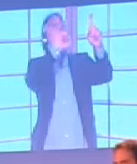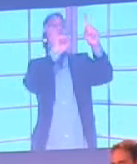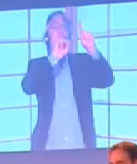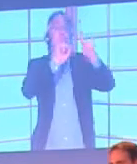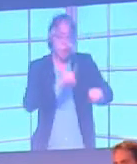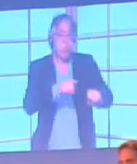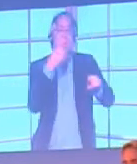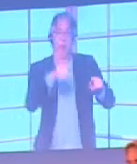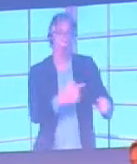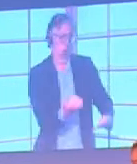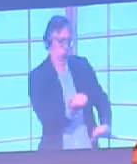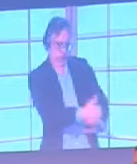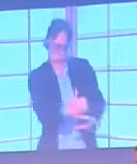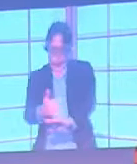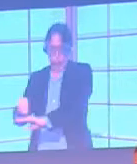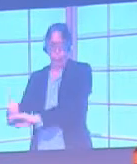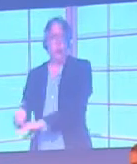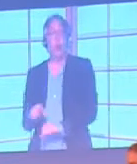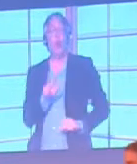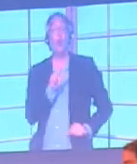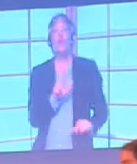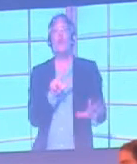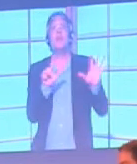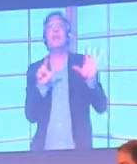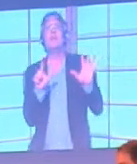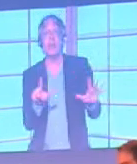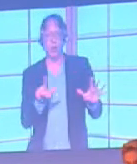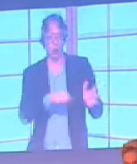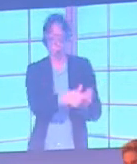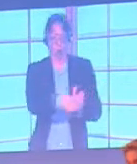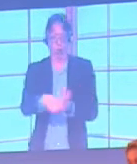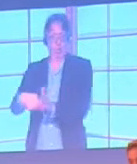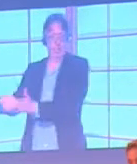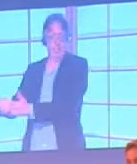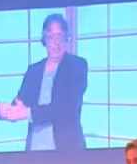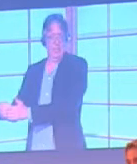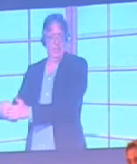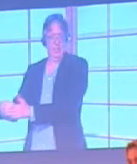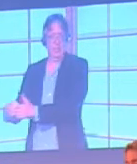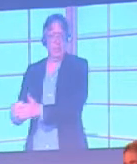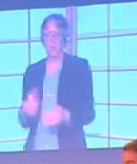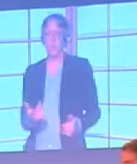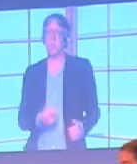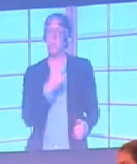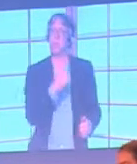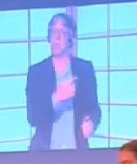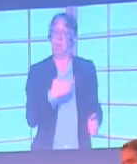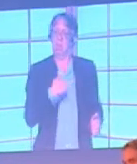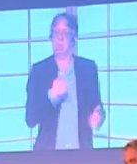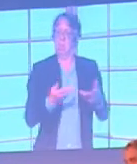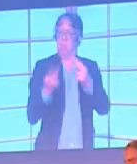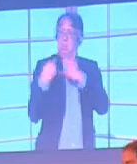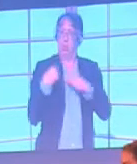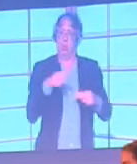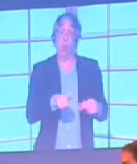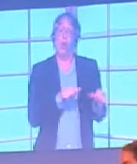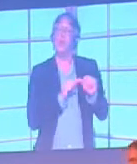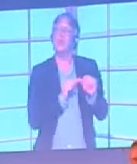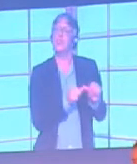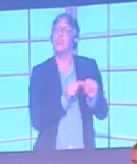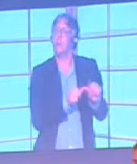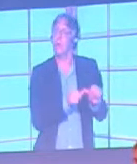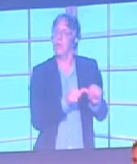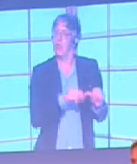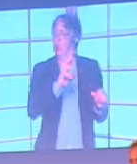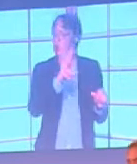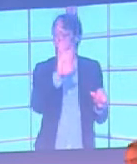for all cascades within the operation. So we have, for example, sustainability, myself pushing as well, or being pushed by Joyce, being